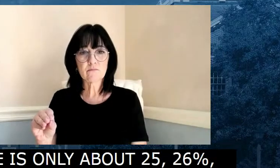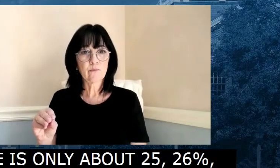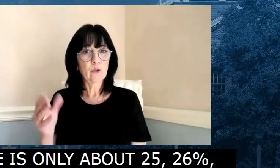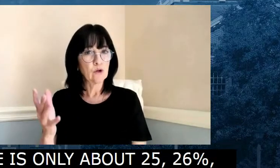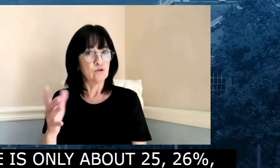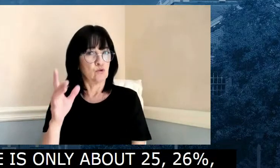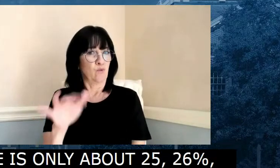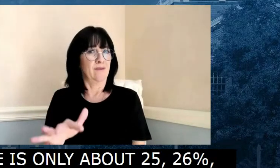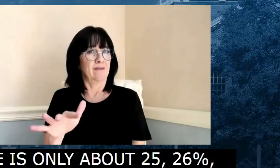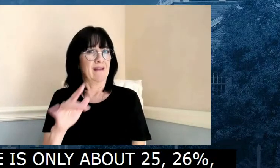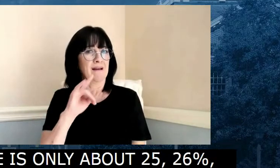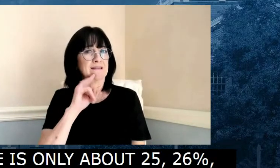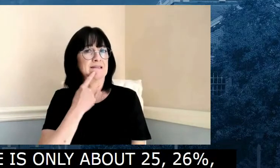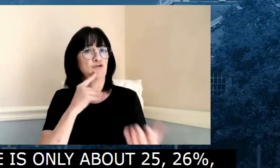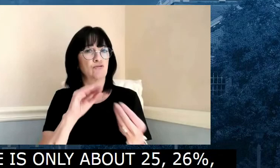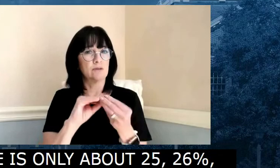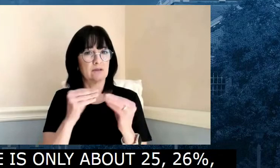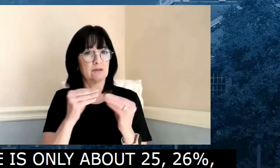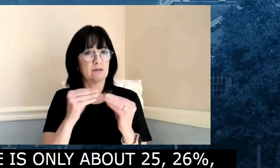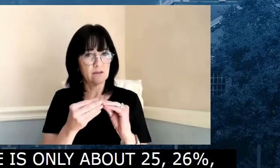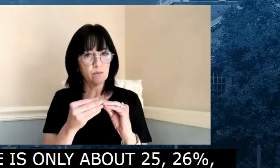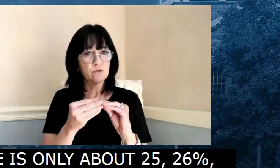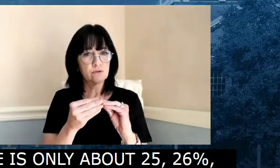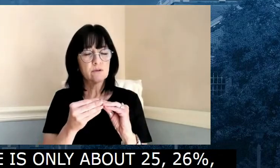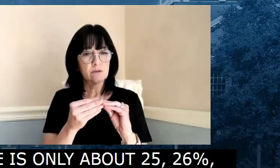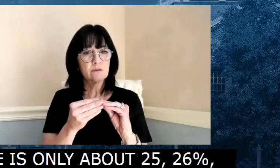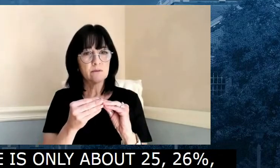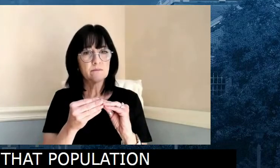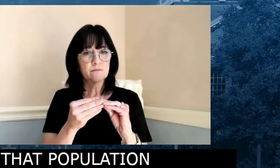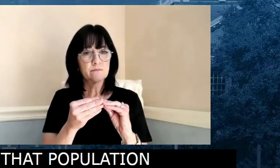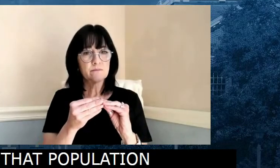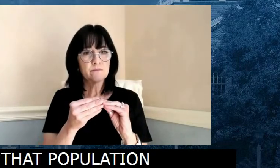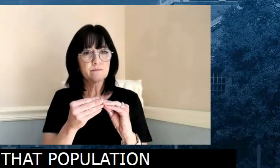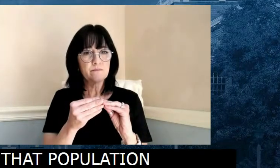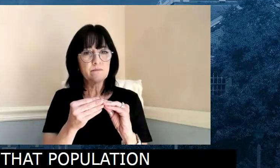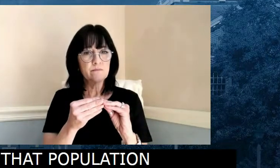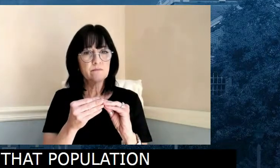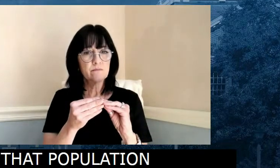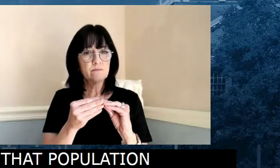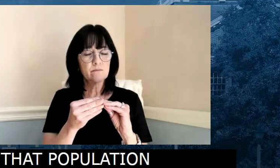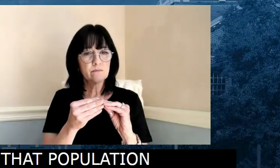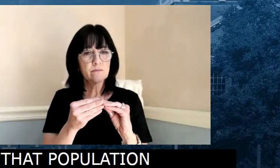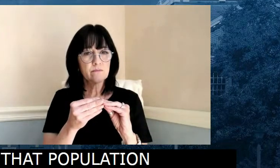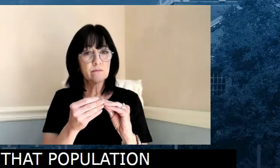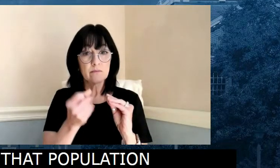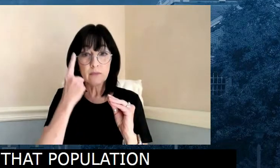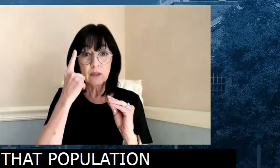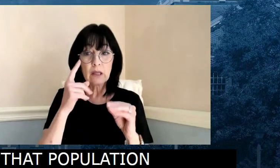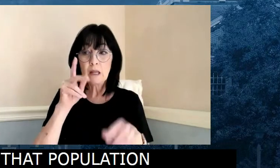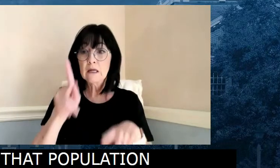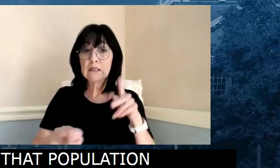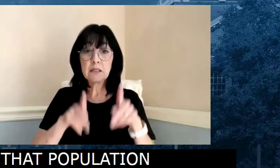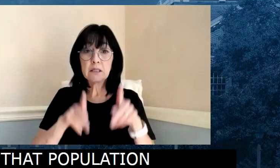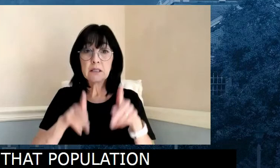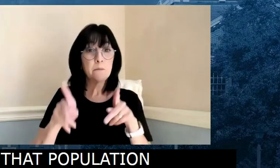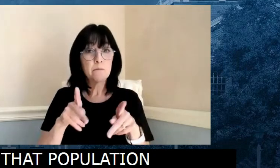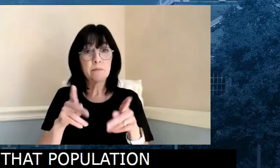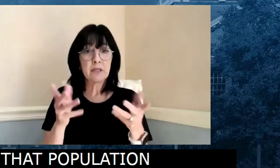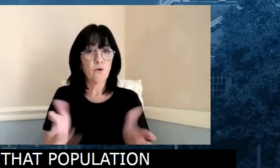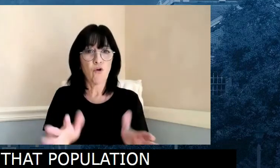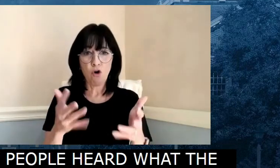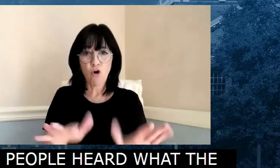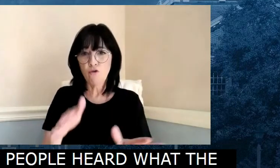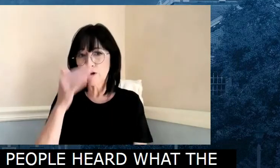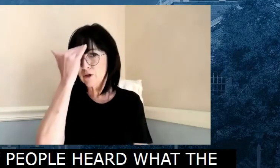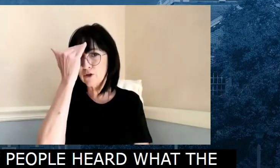that population unvaccinated. At the end of the day, it's, people heard what the CDC said and they figured it's over. Number